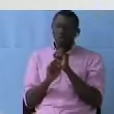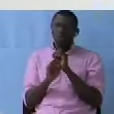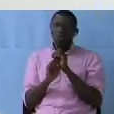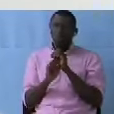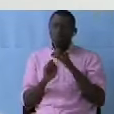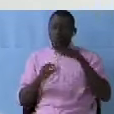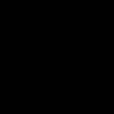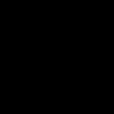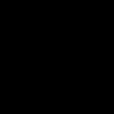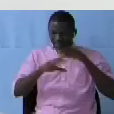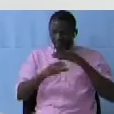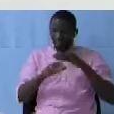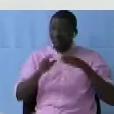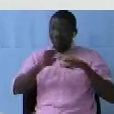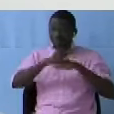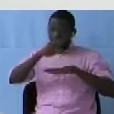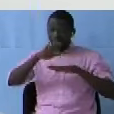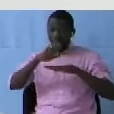and is out